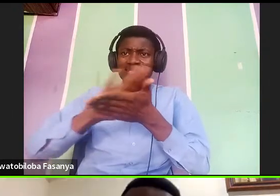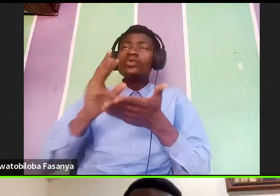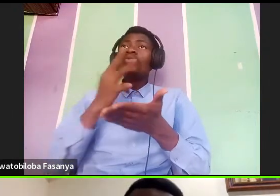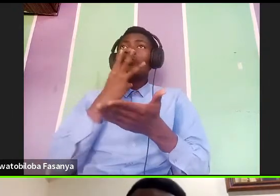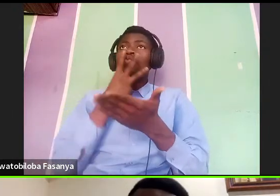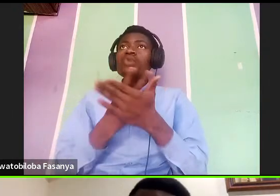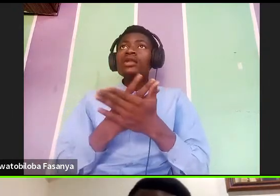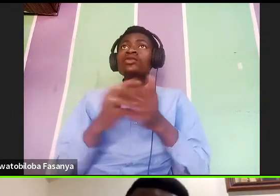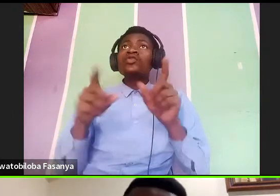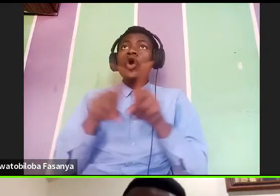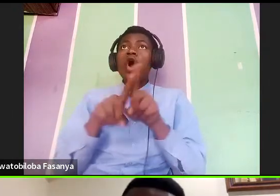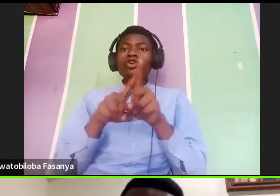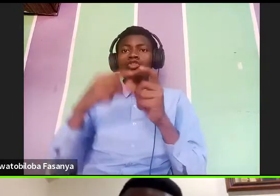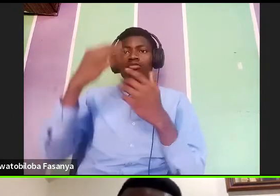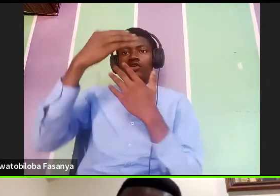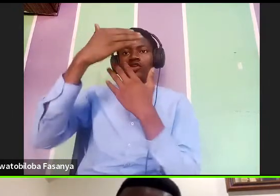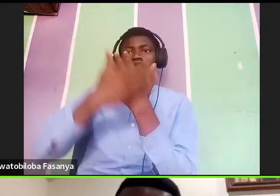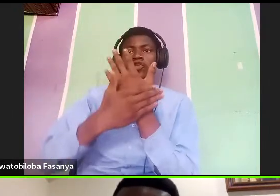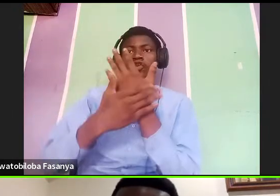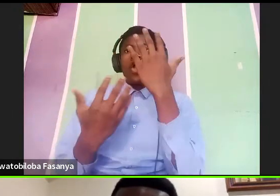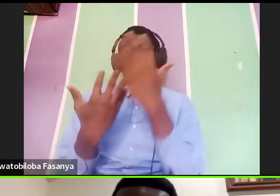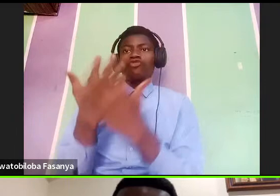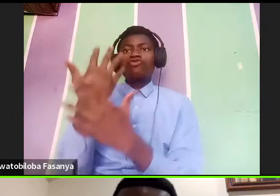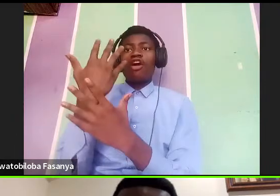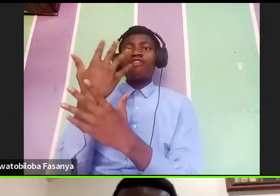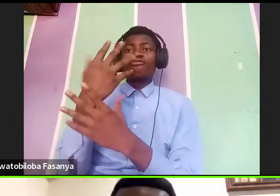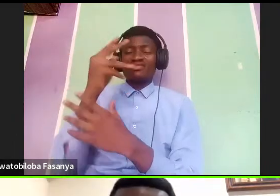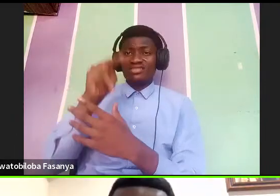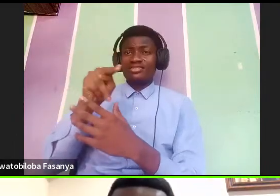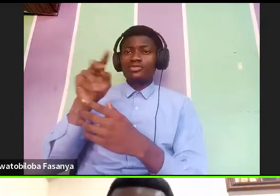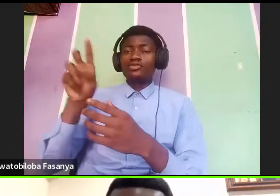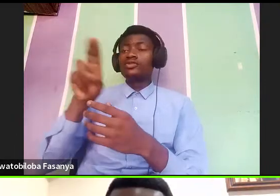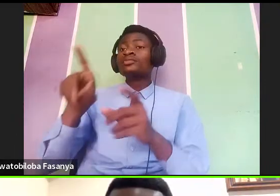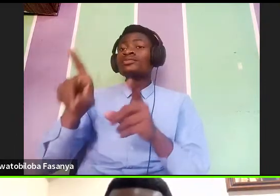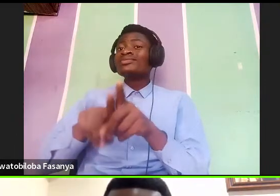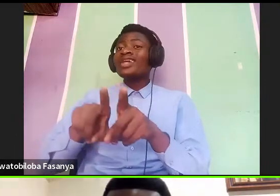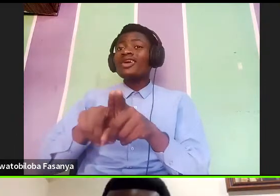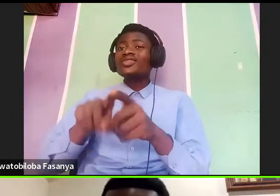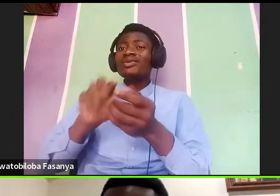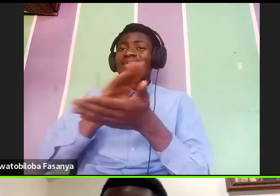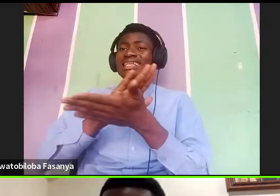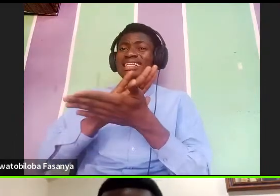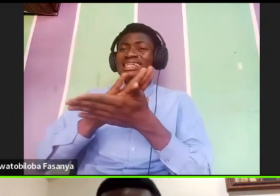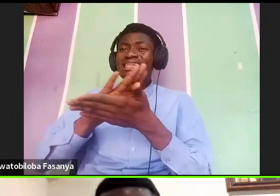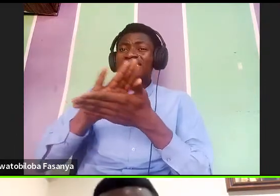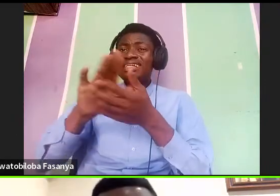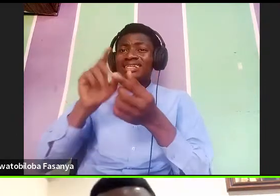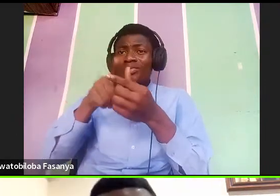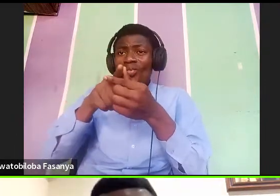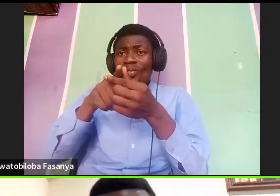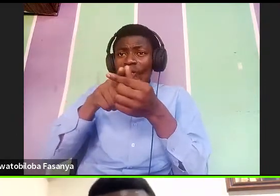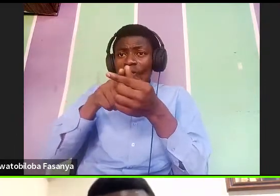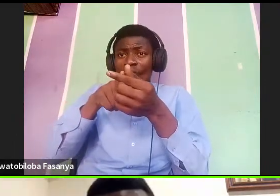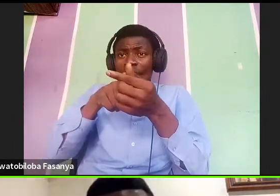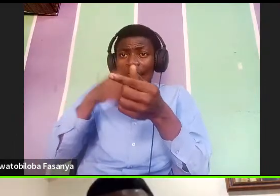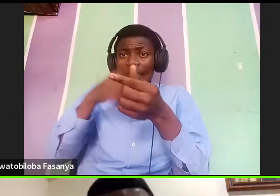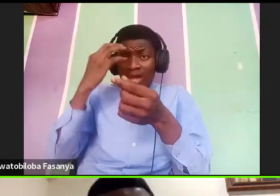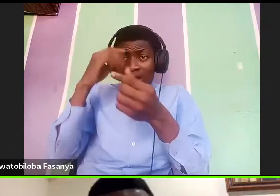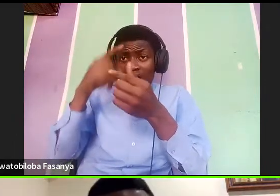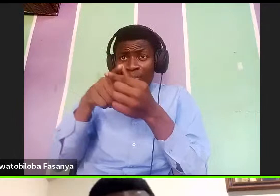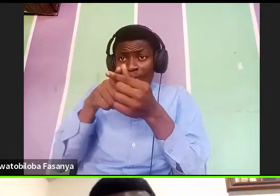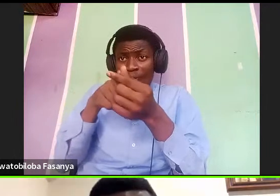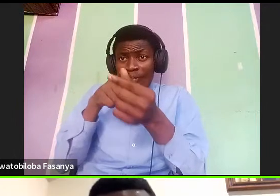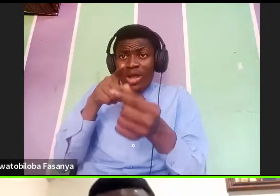sure that they're using very clean needles, make sure that the needles, no one has used it